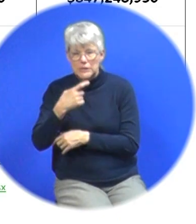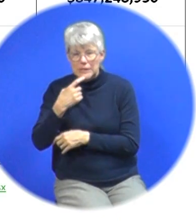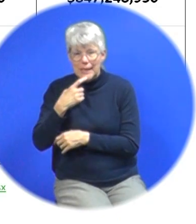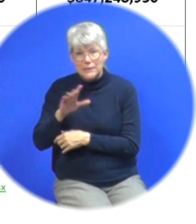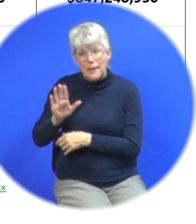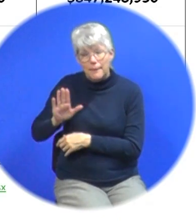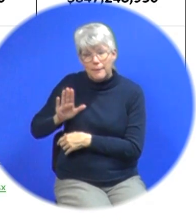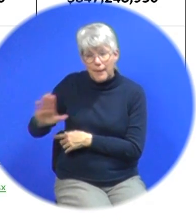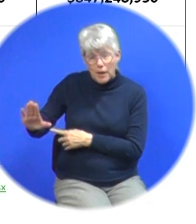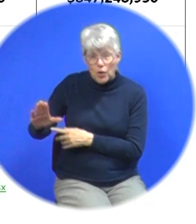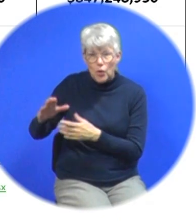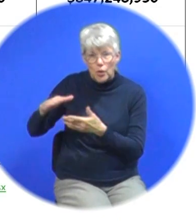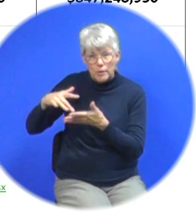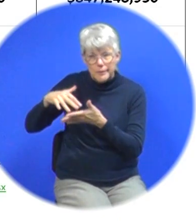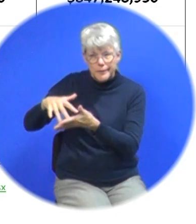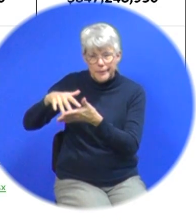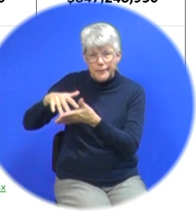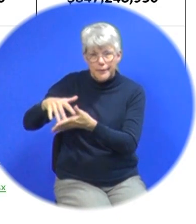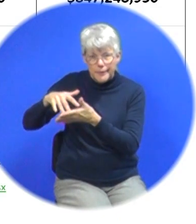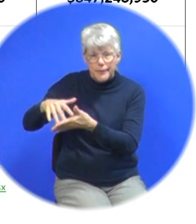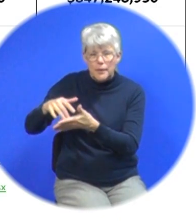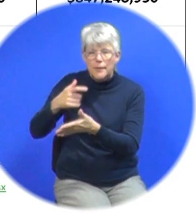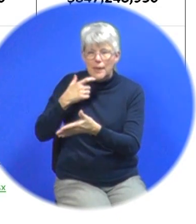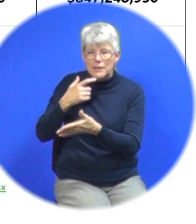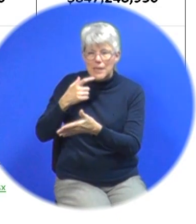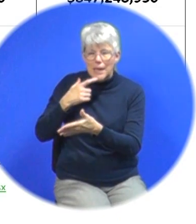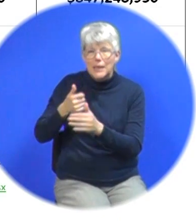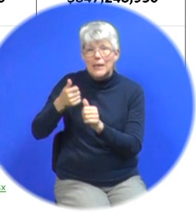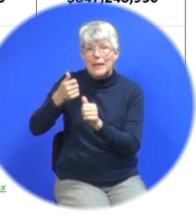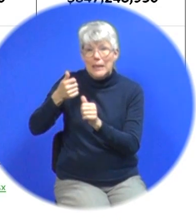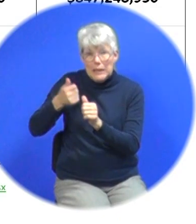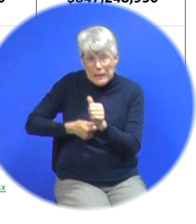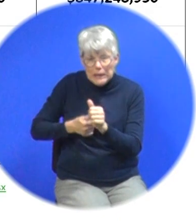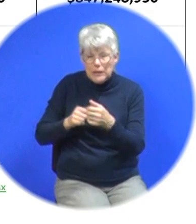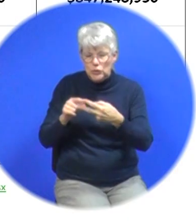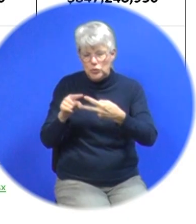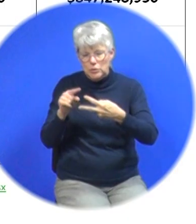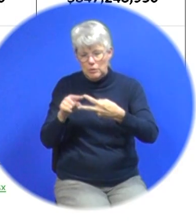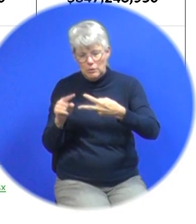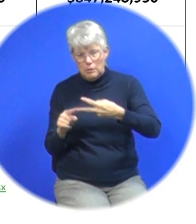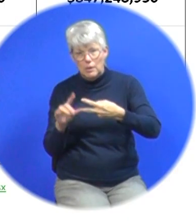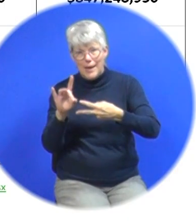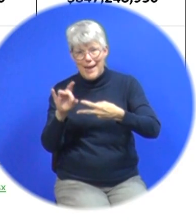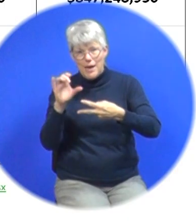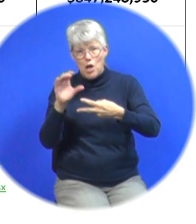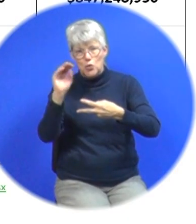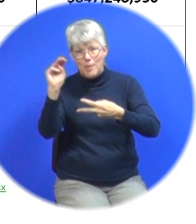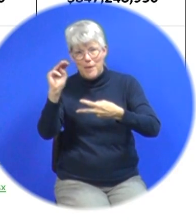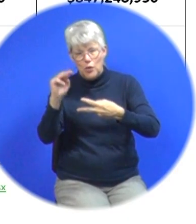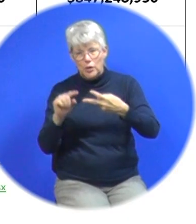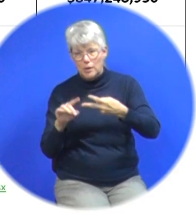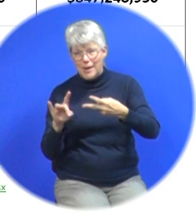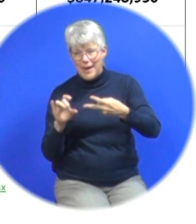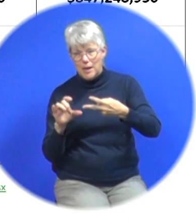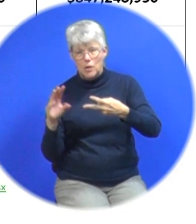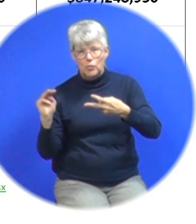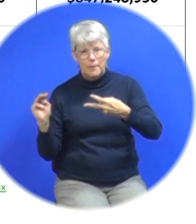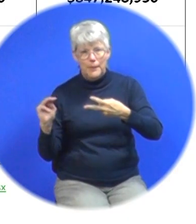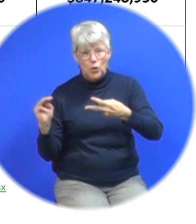estimates, that each option is over $800 million each. You do one of those options to solve the